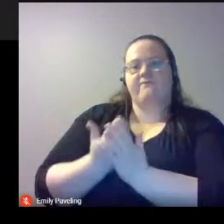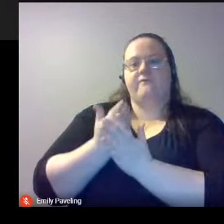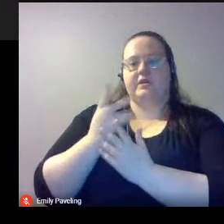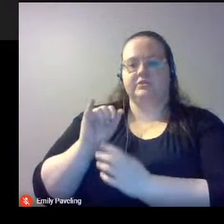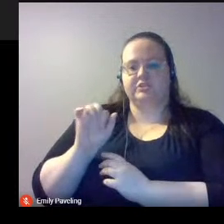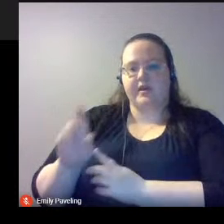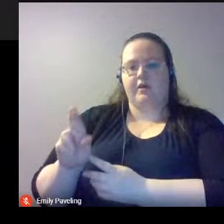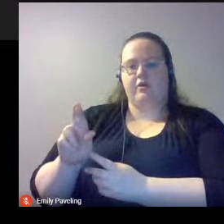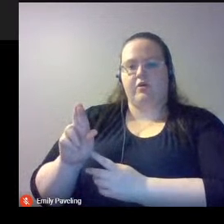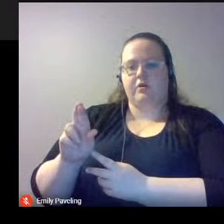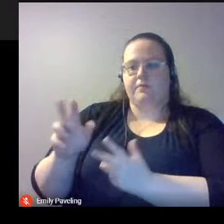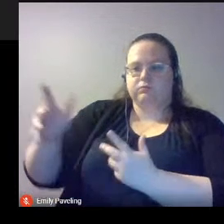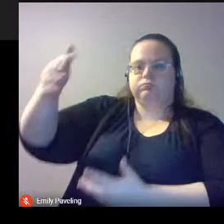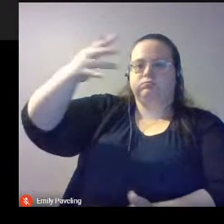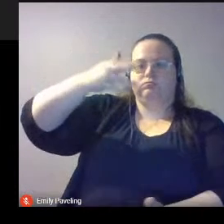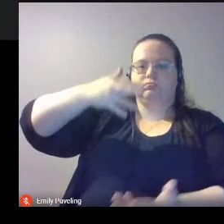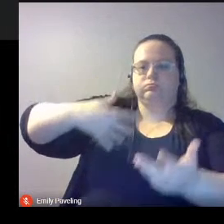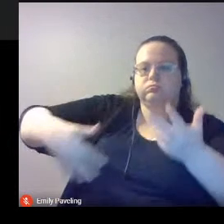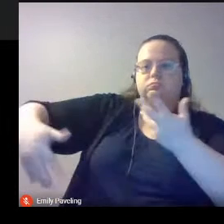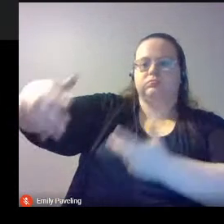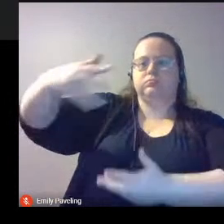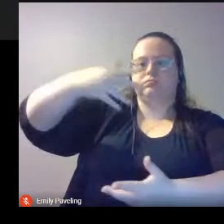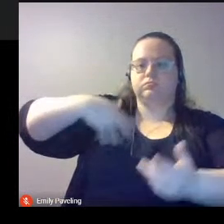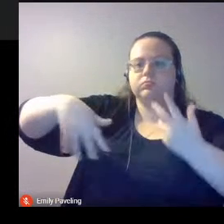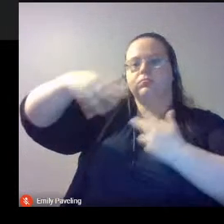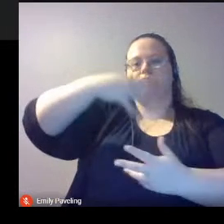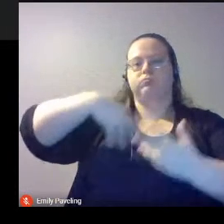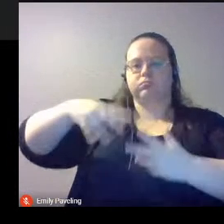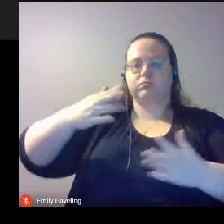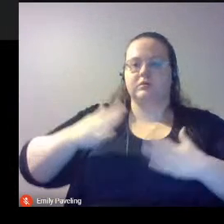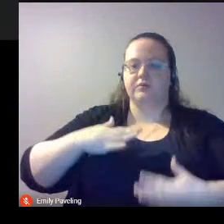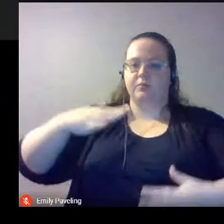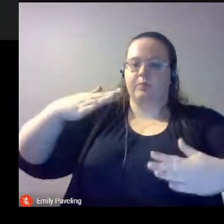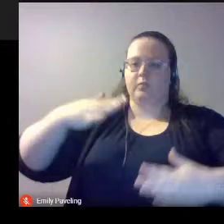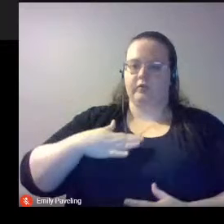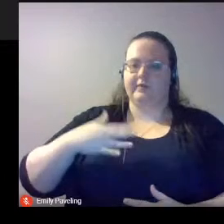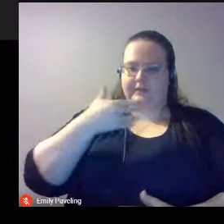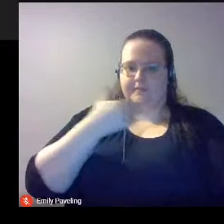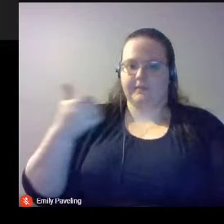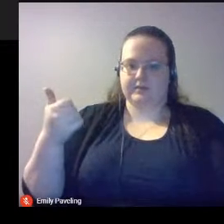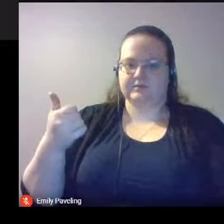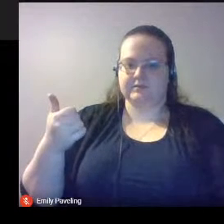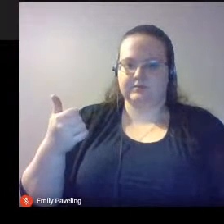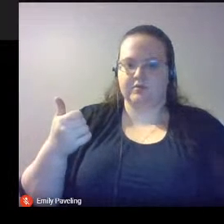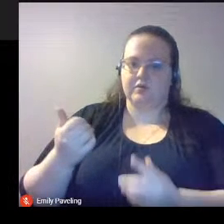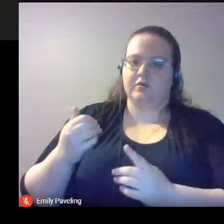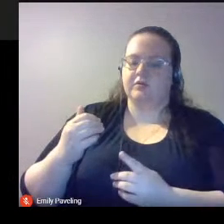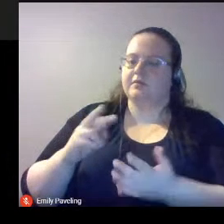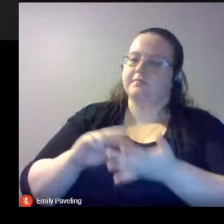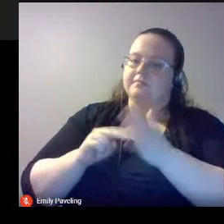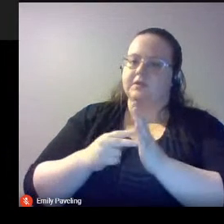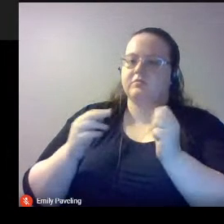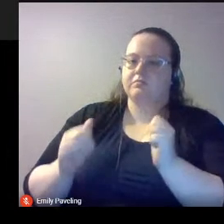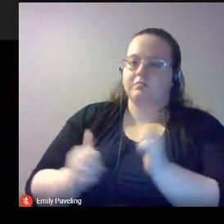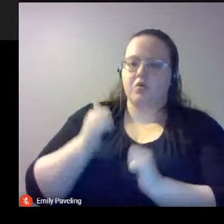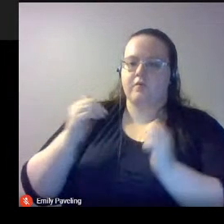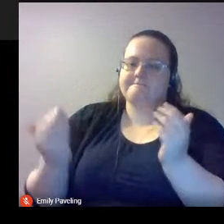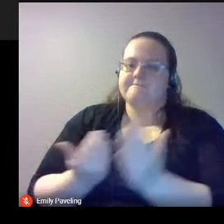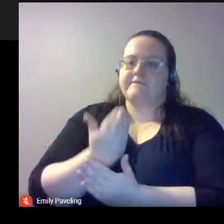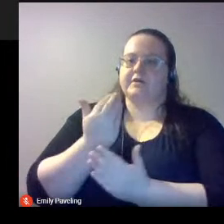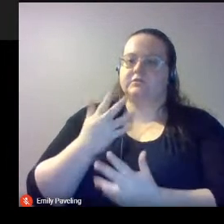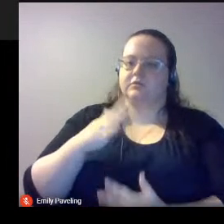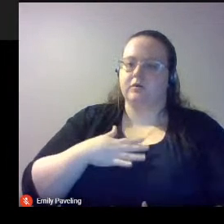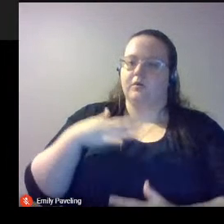been at work this summer rearranging and reprogramming our mechanical systems to maximize the amount of fresh air that we're bringing into classrooms and to